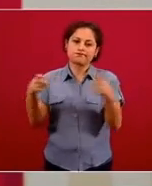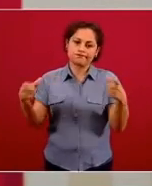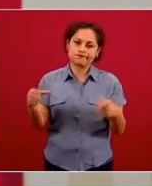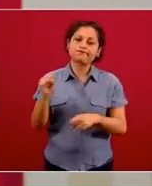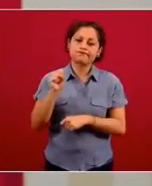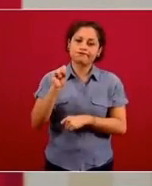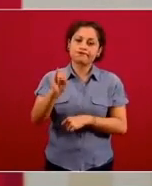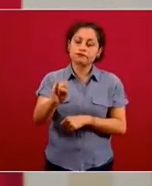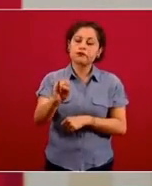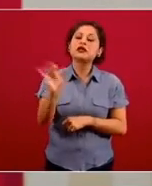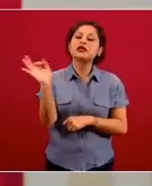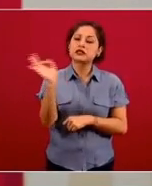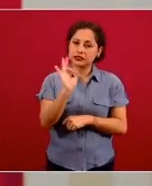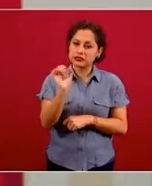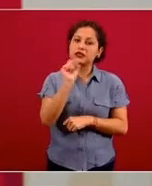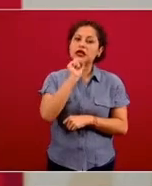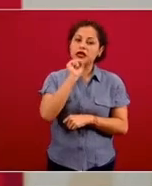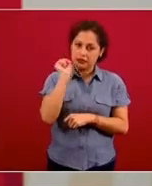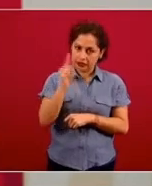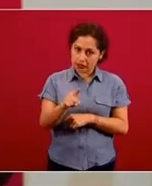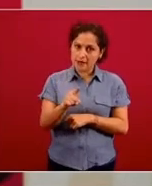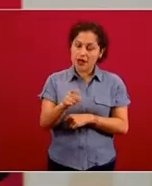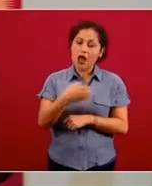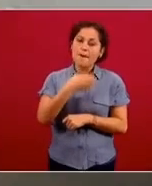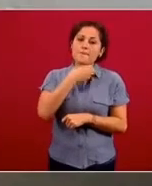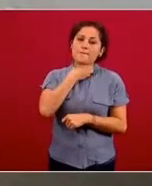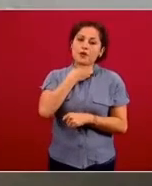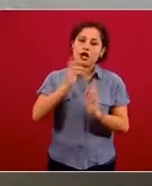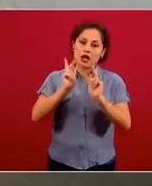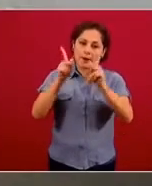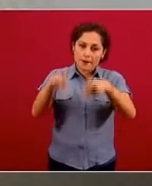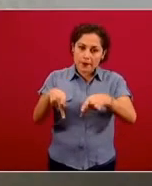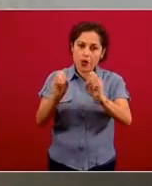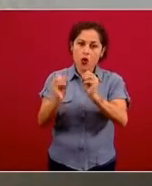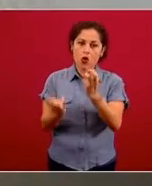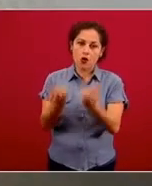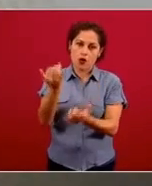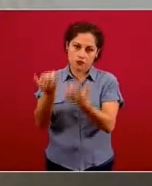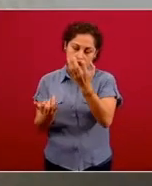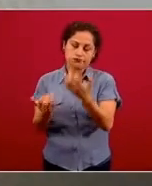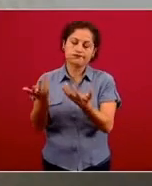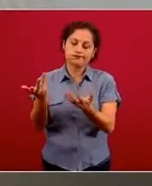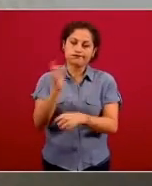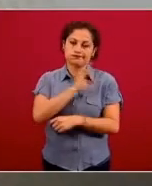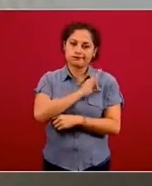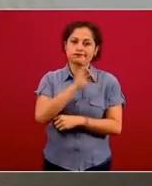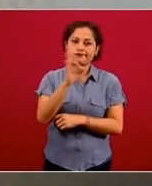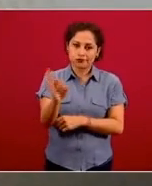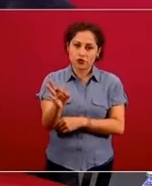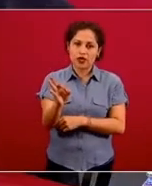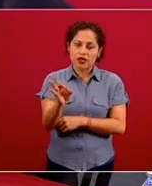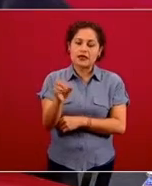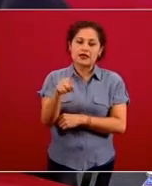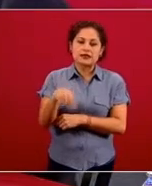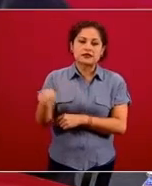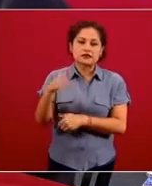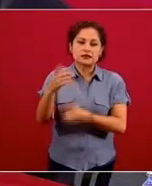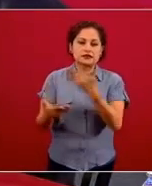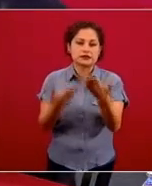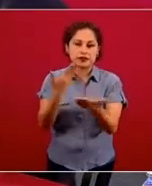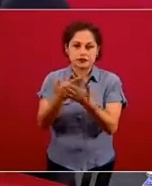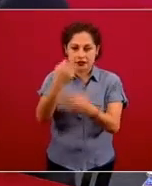have a significant number of people who are going to die. And that is also going to overtake